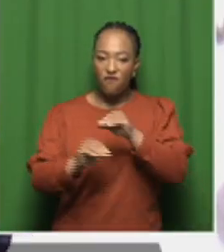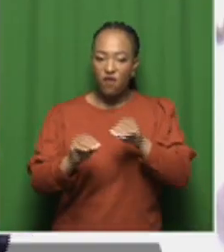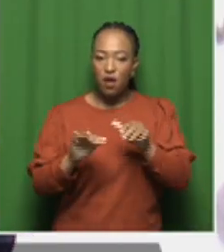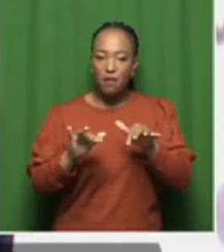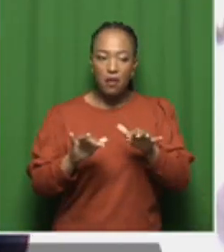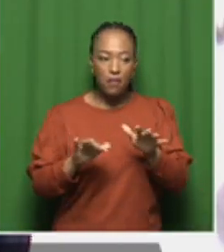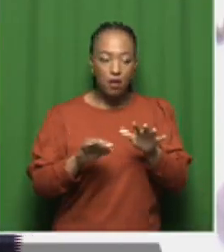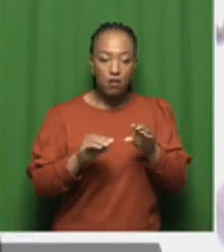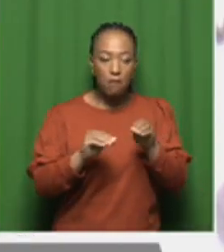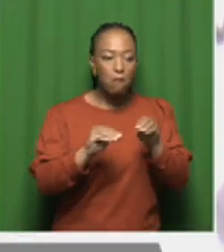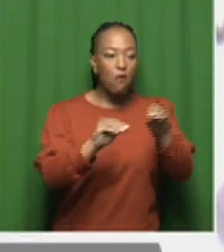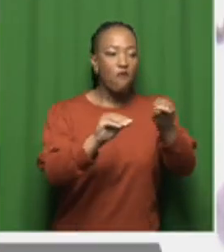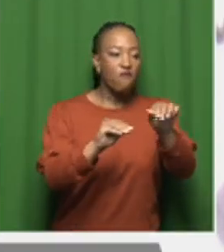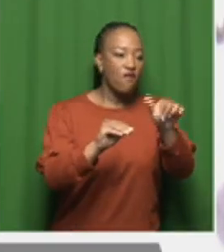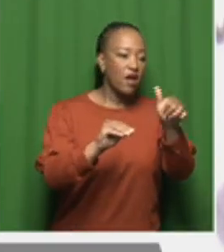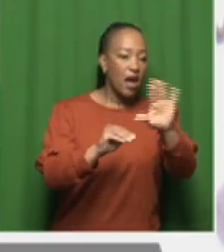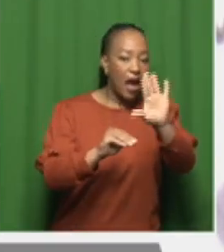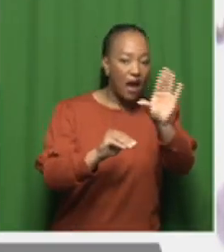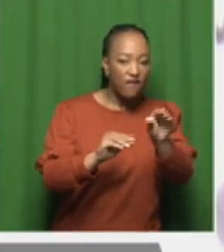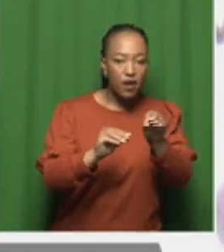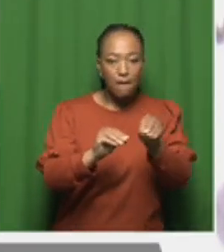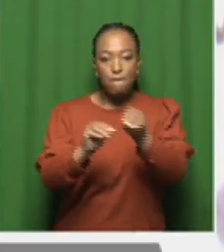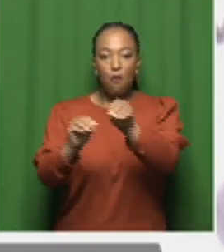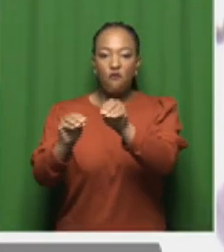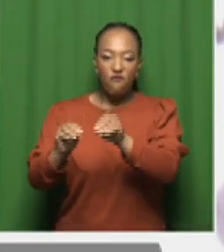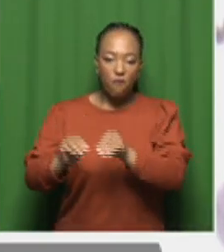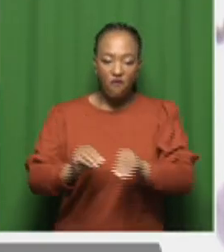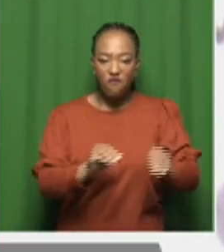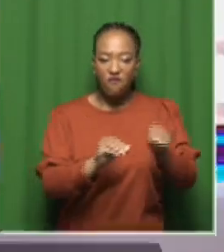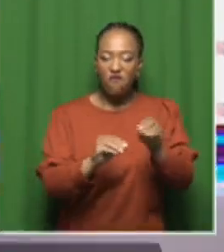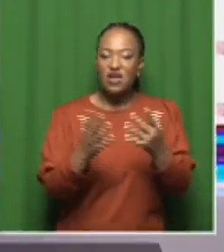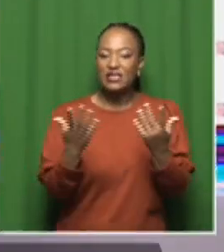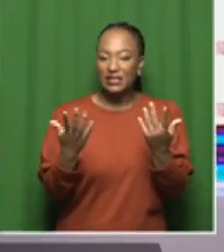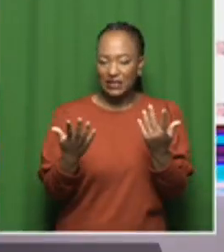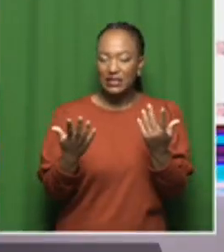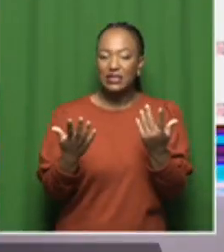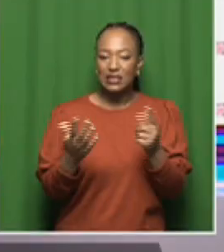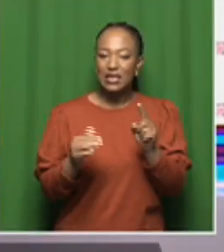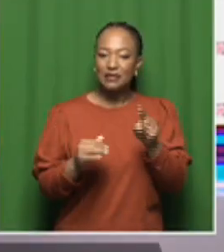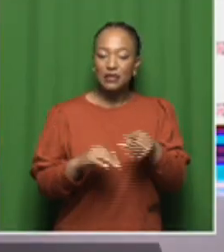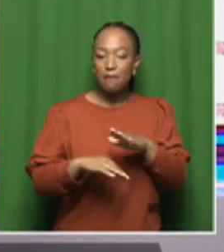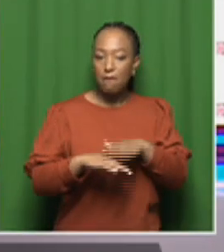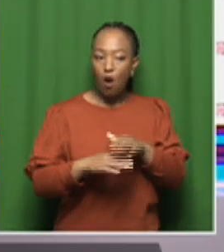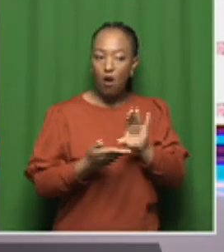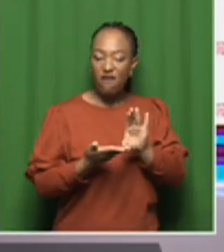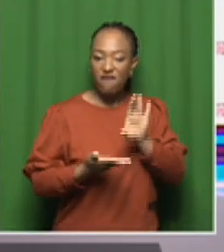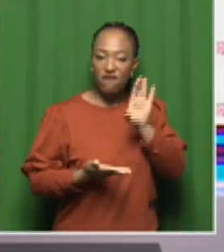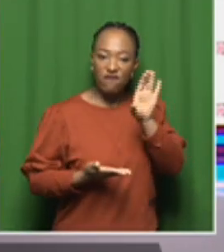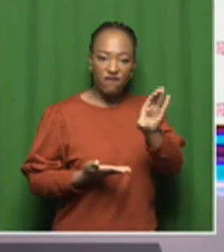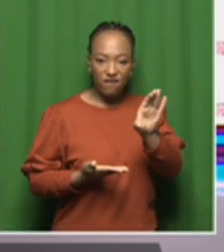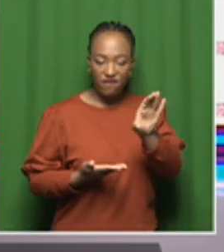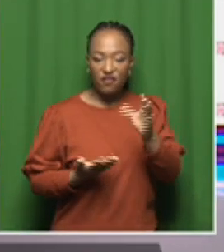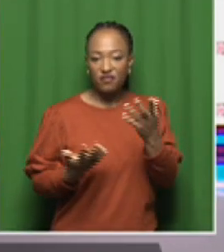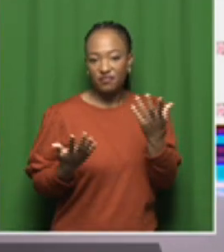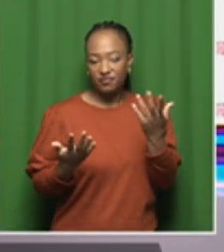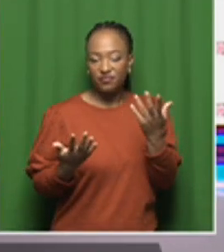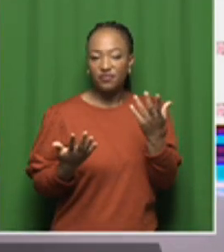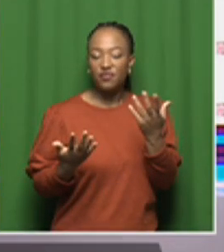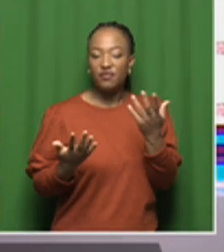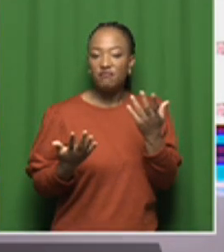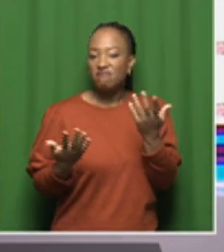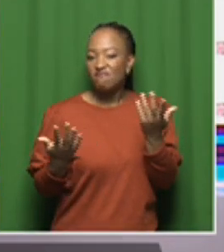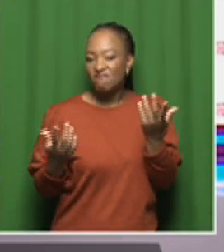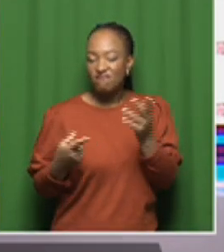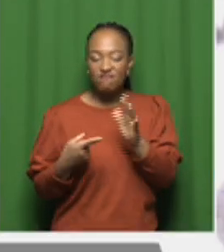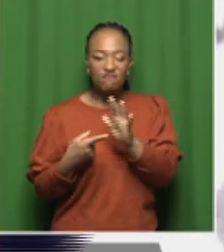move from one area of Africa to another. So there's got to be a ramp up in investment in infrastructure, whether you are